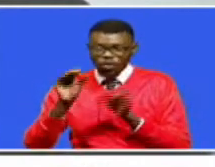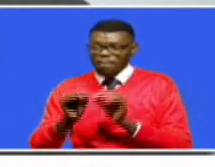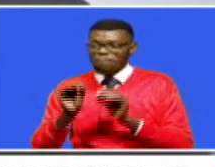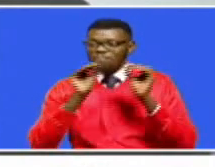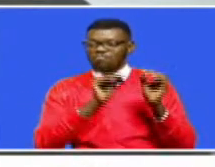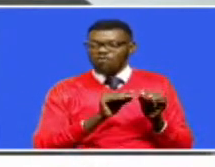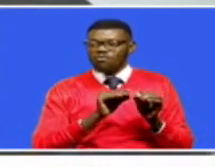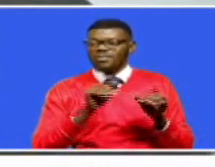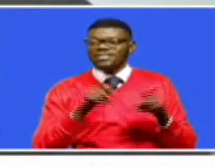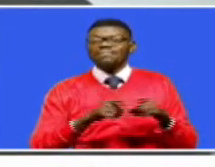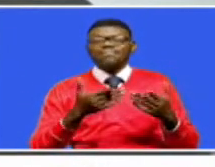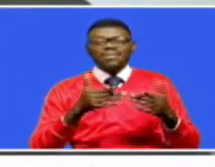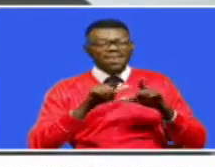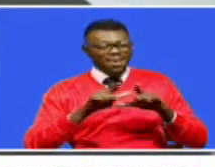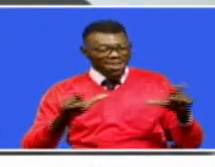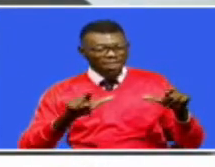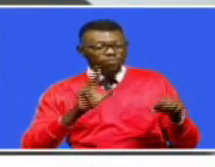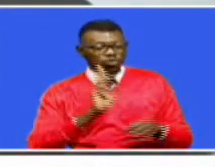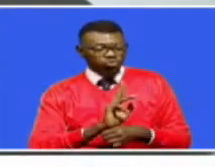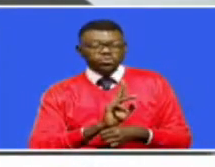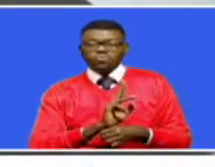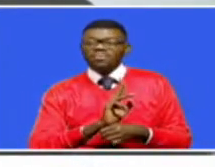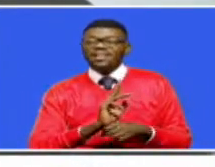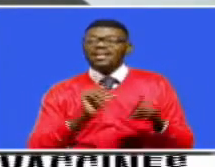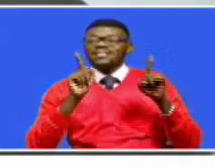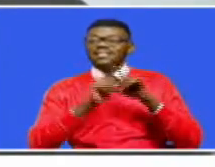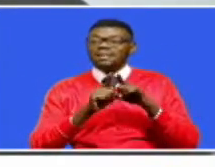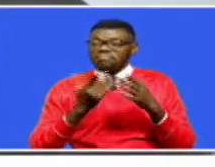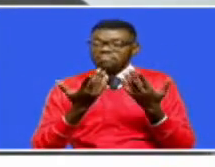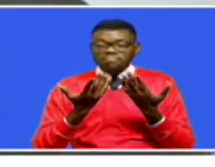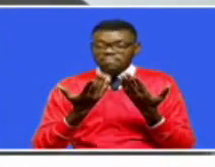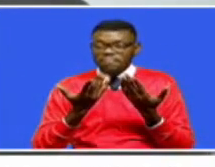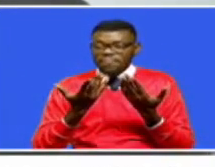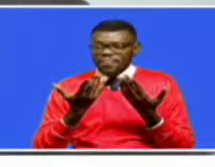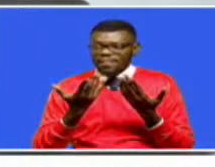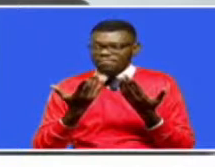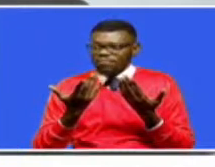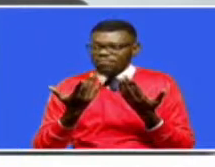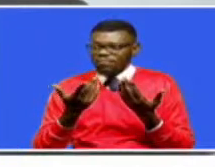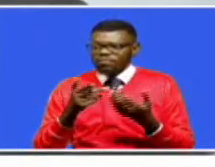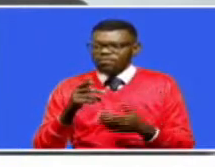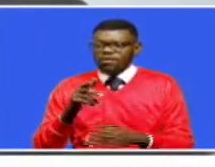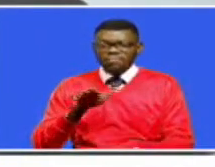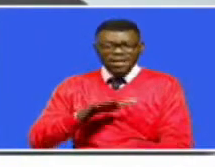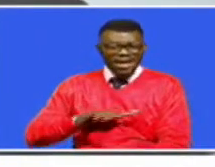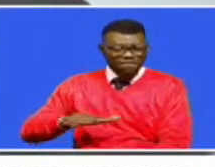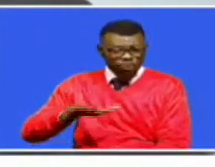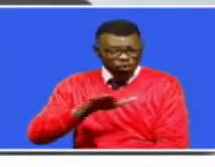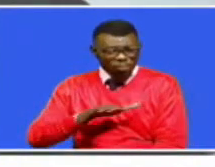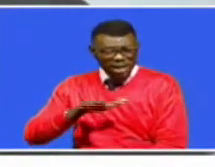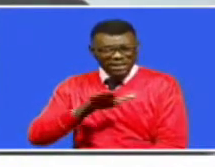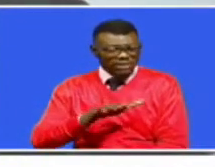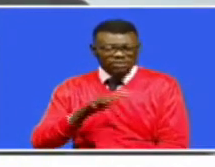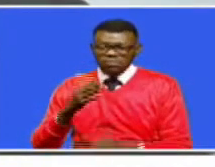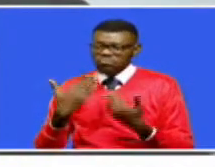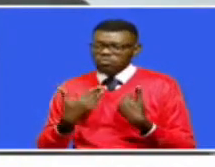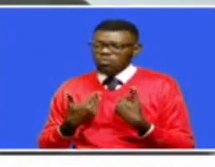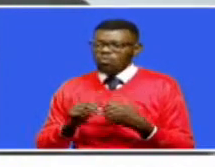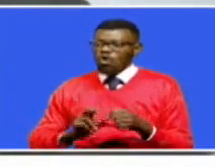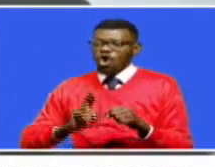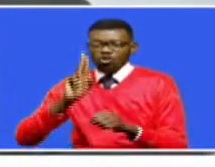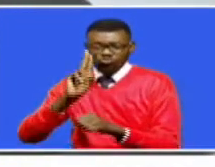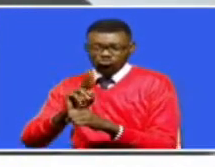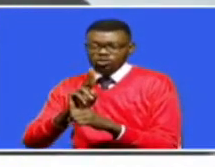in land use, and to a greater exploitation of the natural environment. These trends